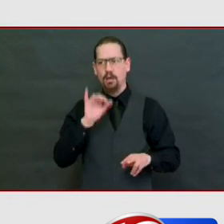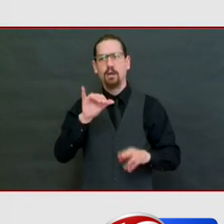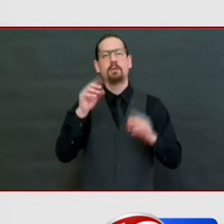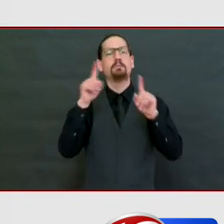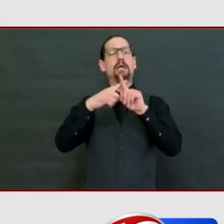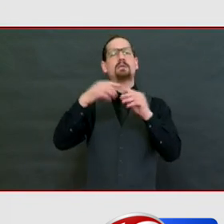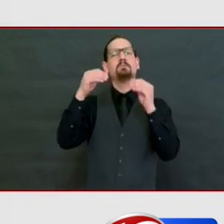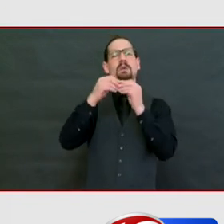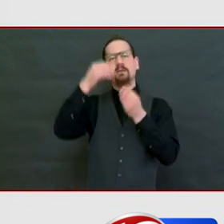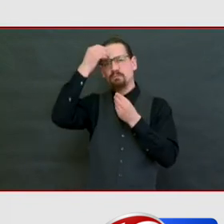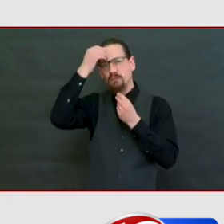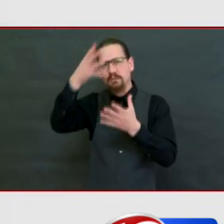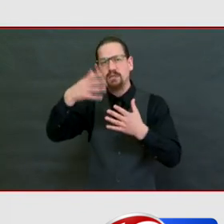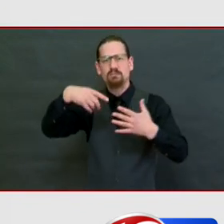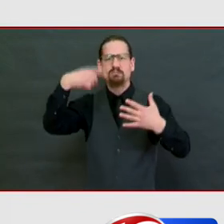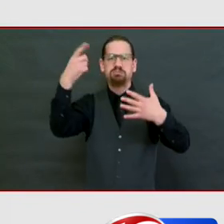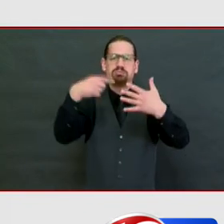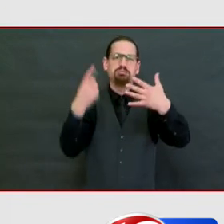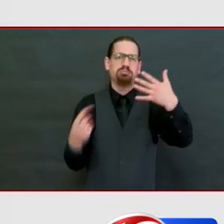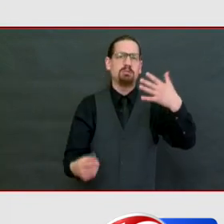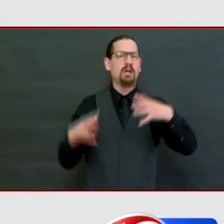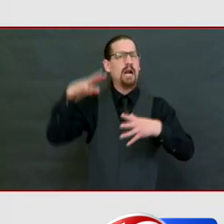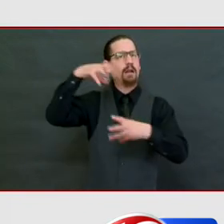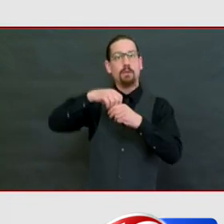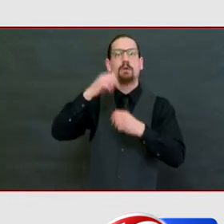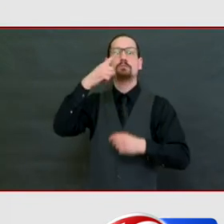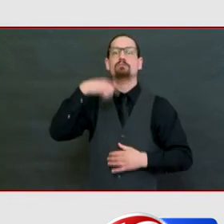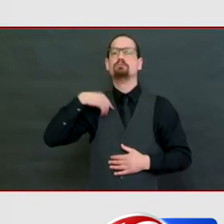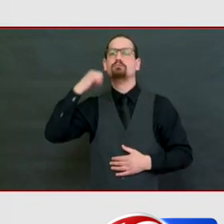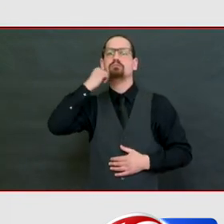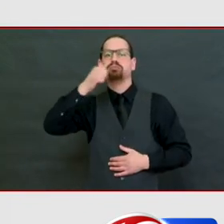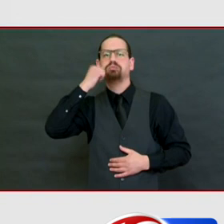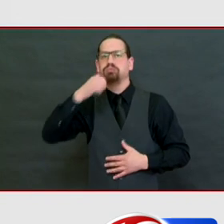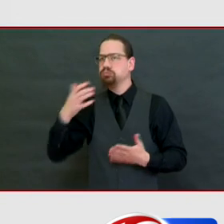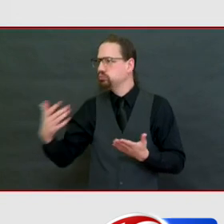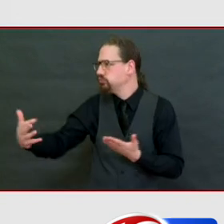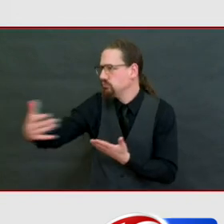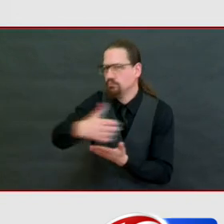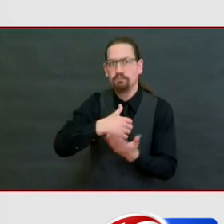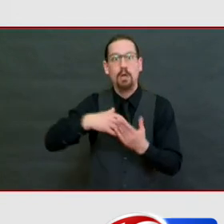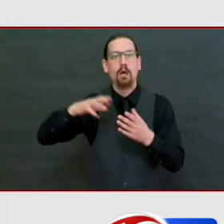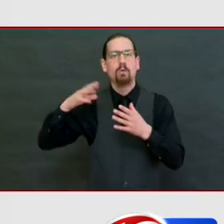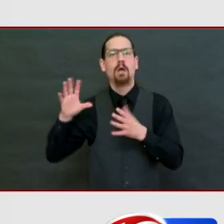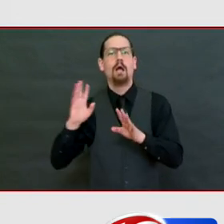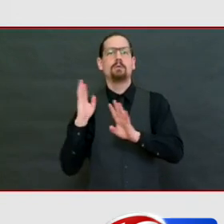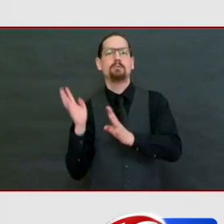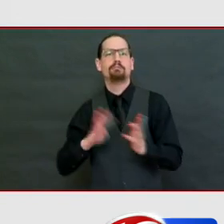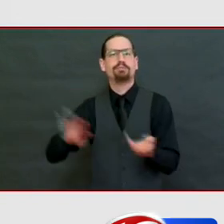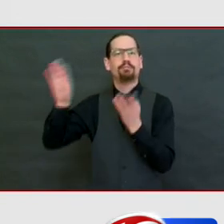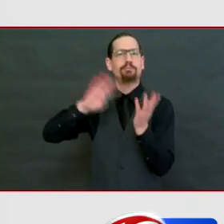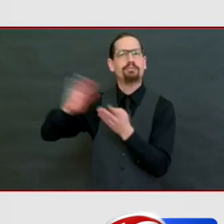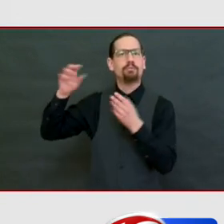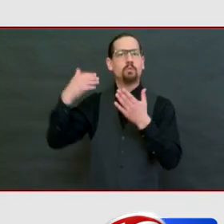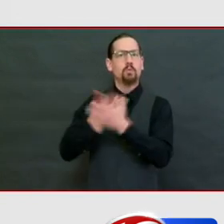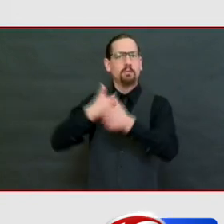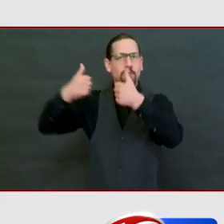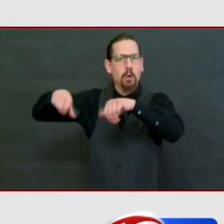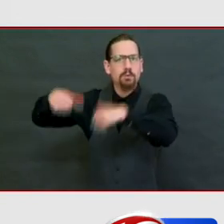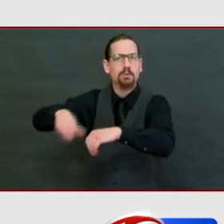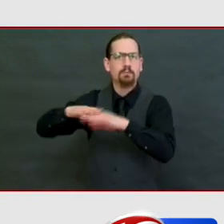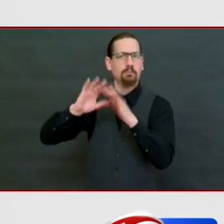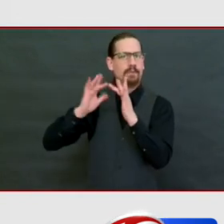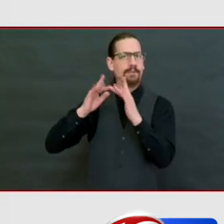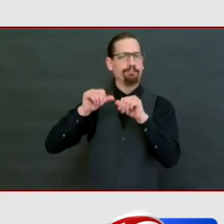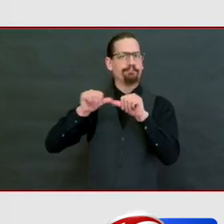it over time as we have more information. We're also going to be taking your feedback on this site. I